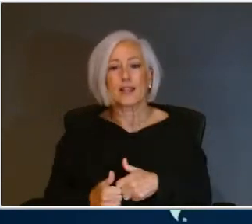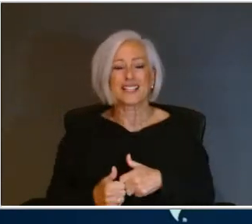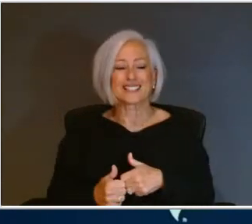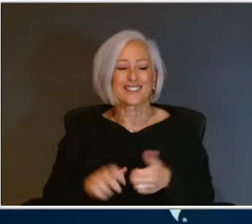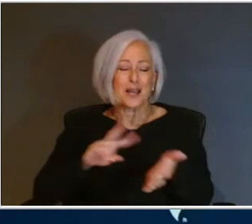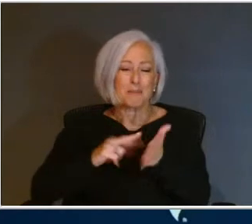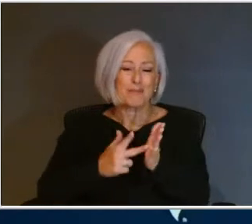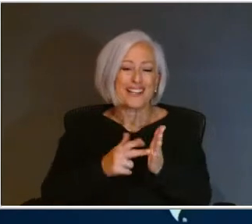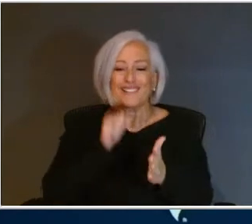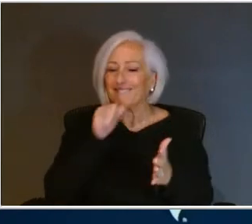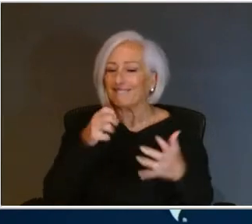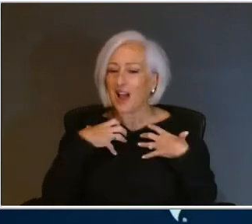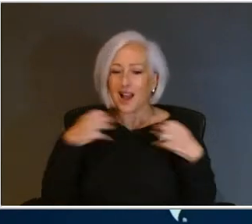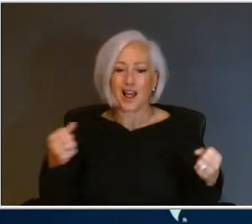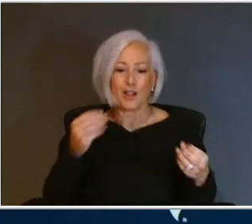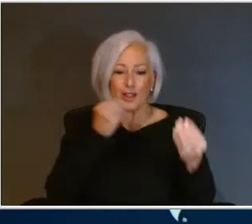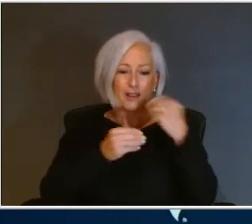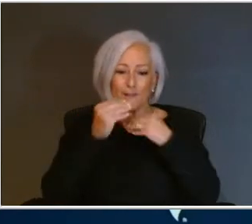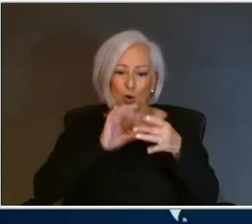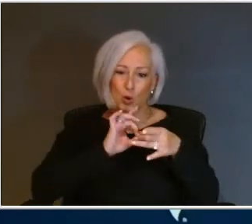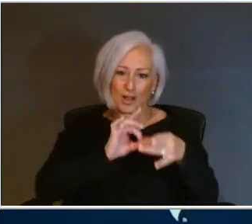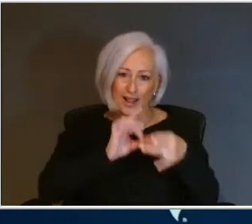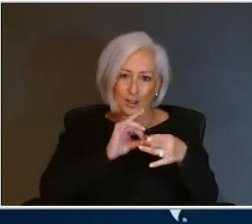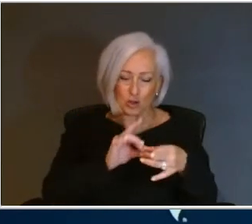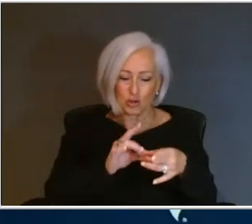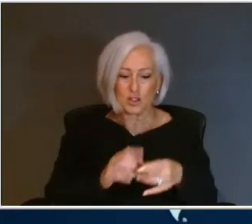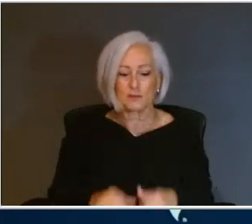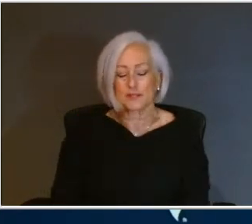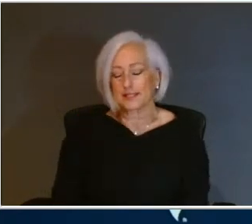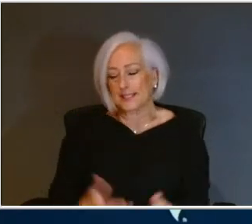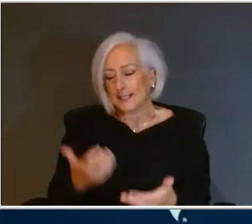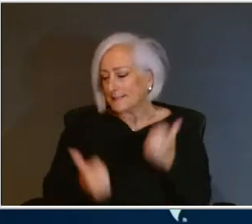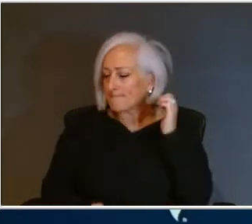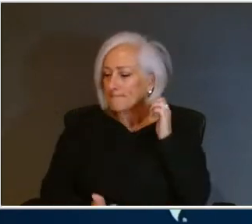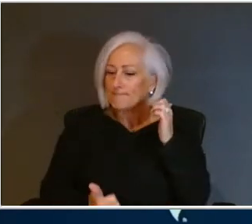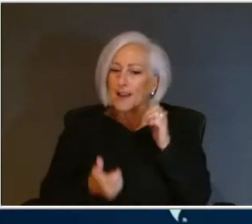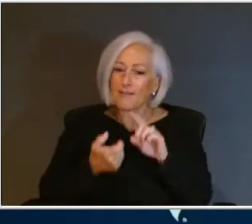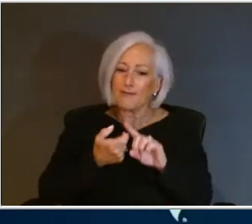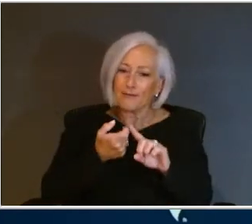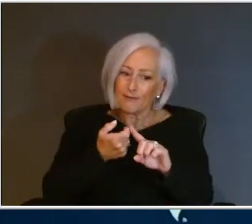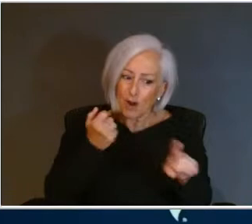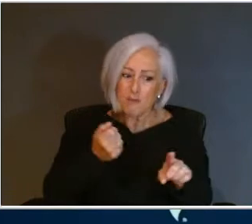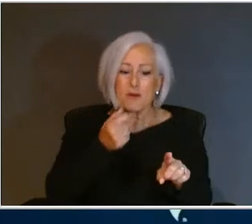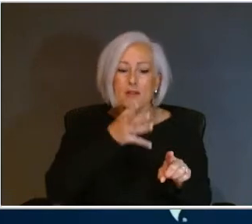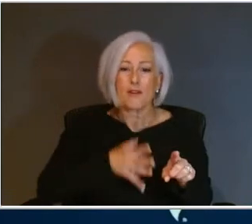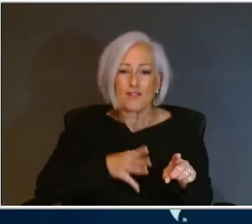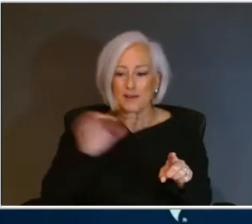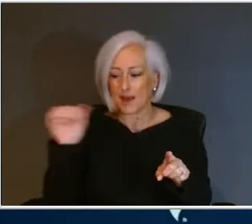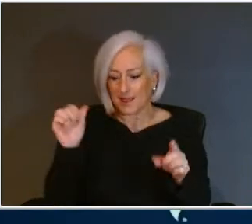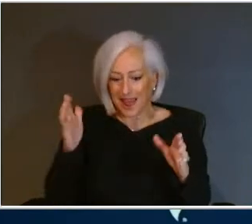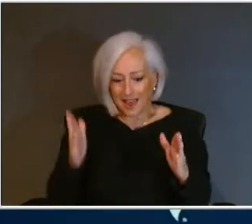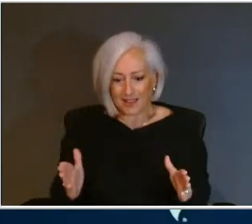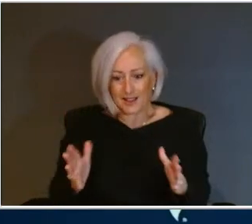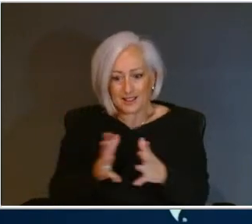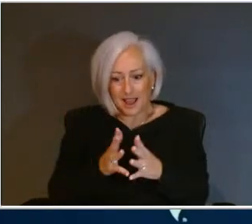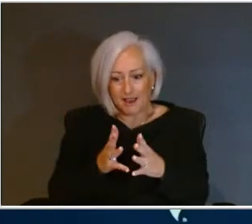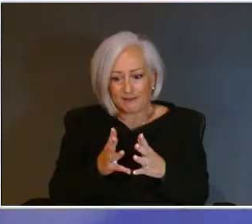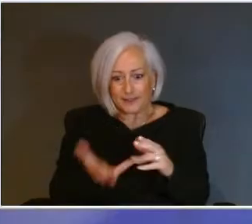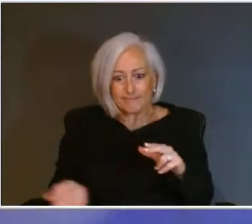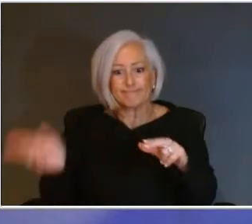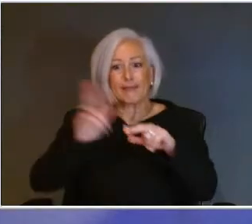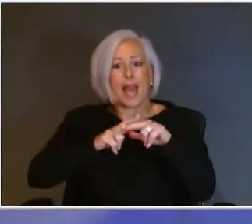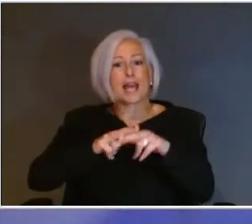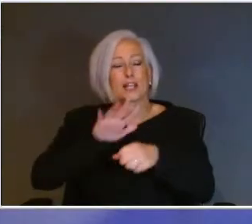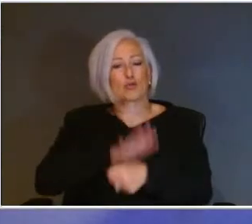eating among the female athlete, and a lot of this is just driven by some of the added pressures that female athletes face around body image and appearance. Yeah,